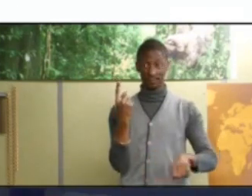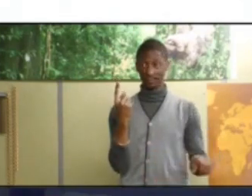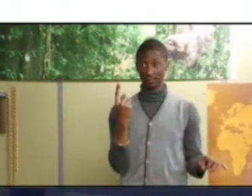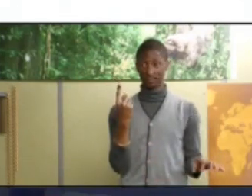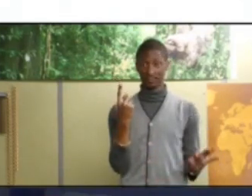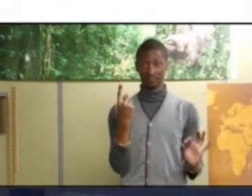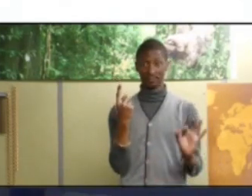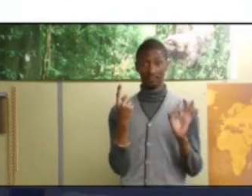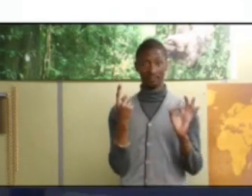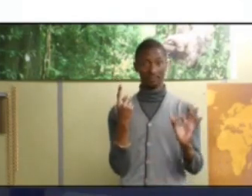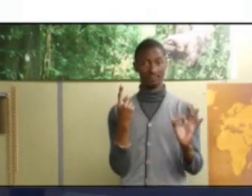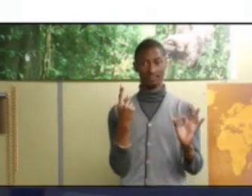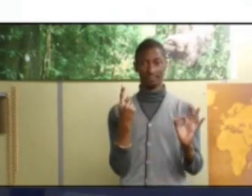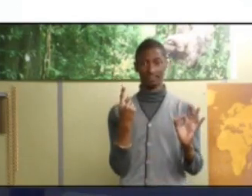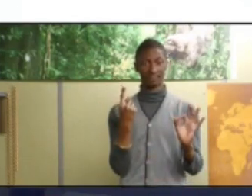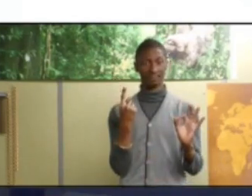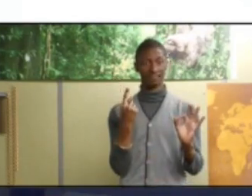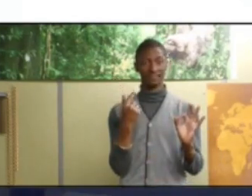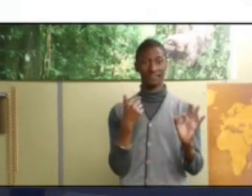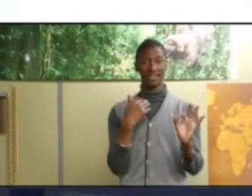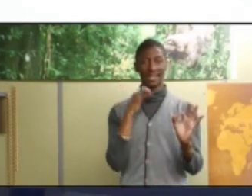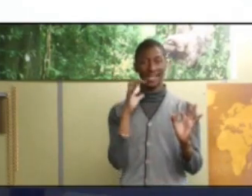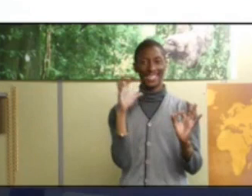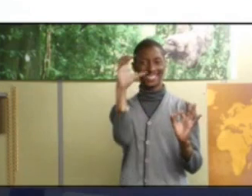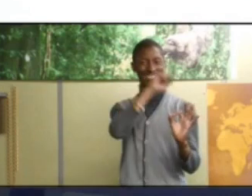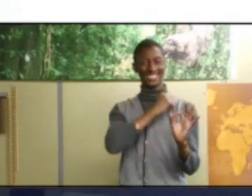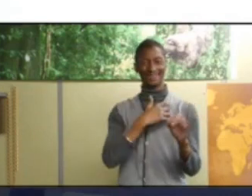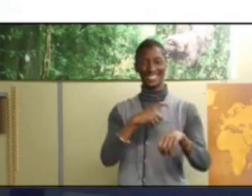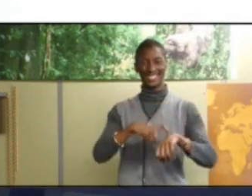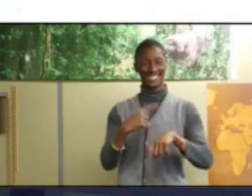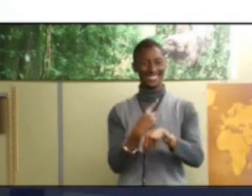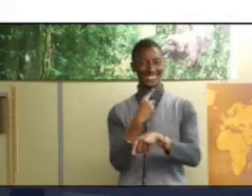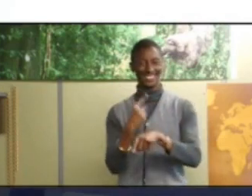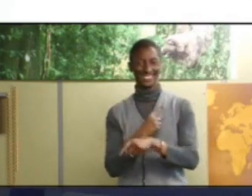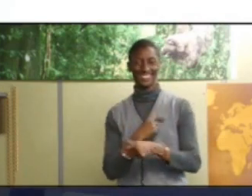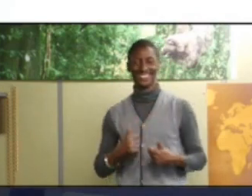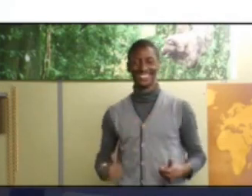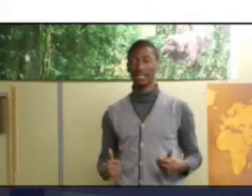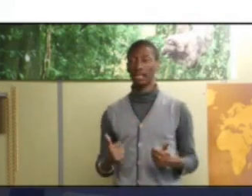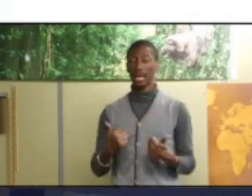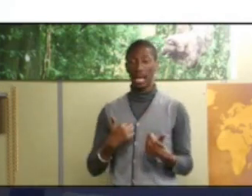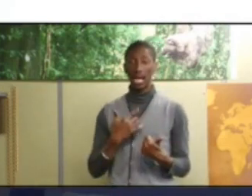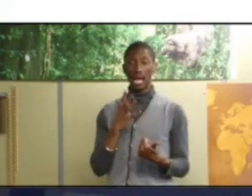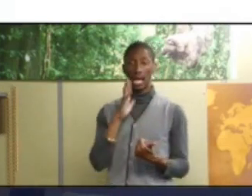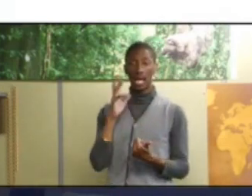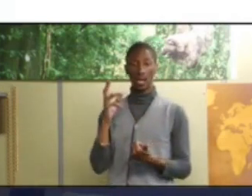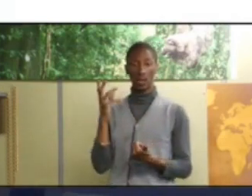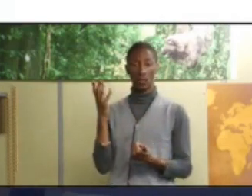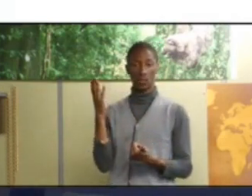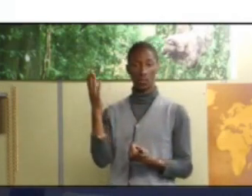Perfect. What timing? I estimated my time correctly. I'll hang out over